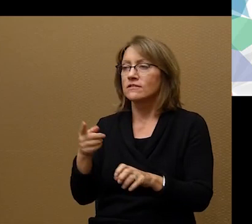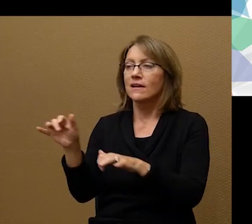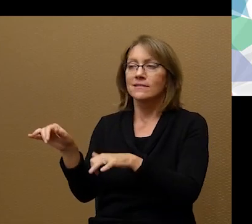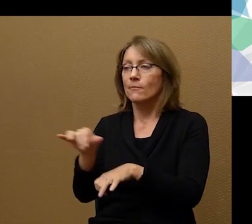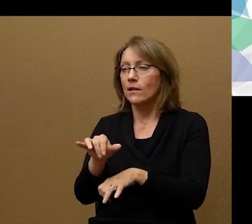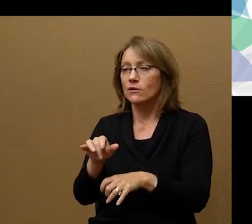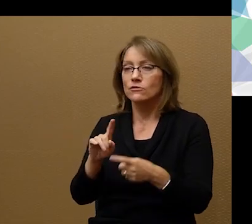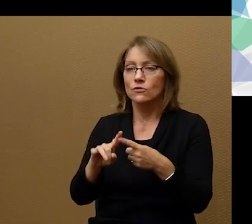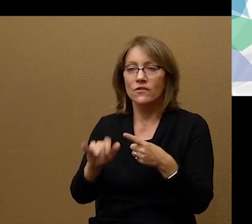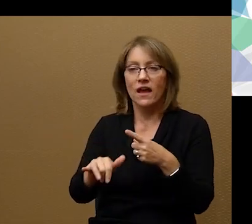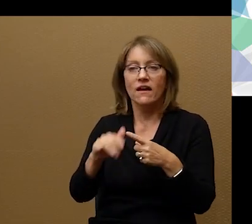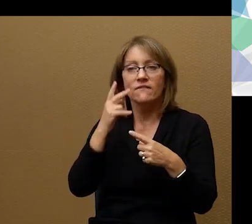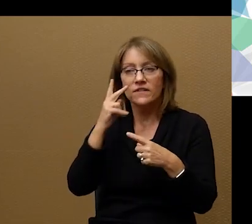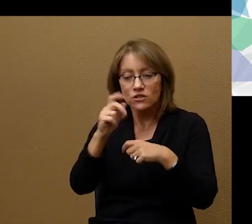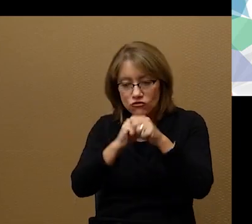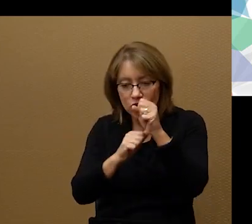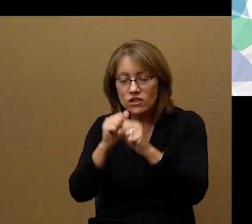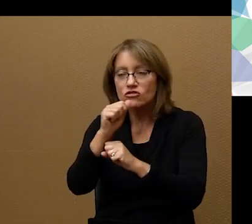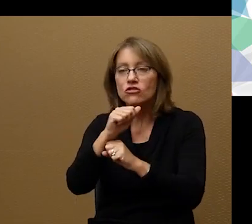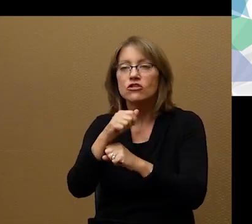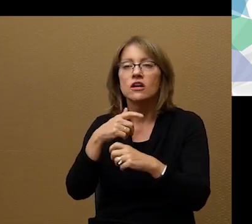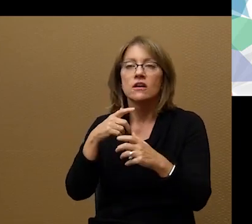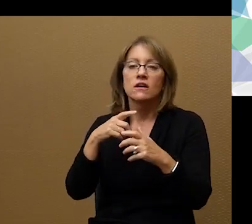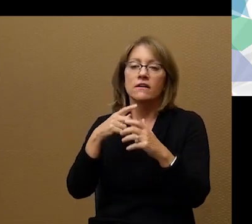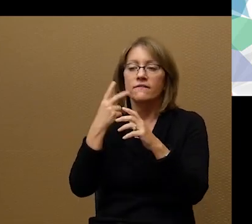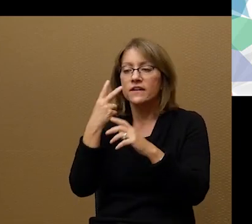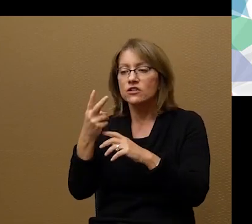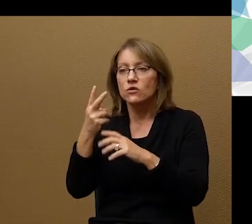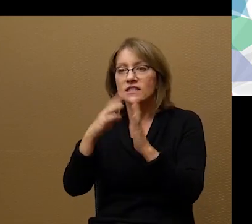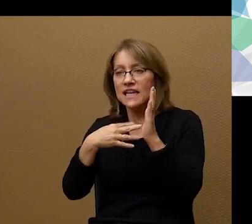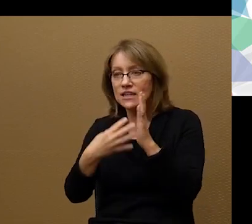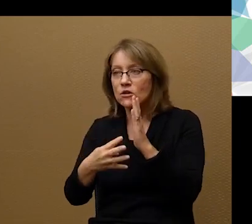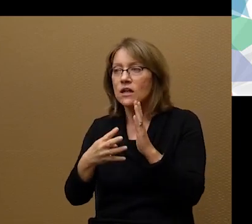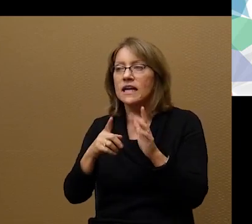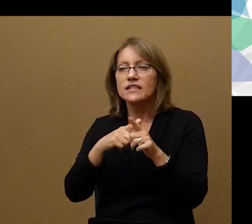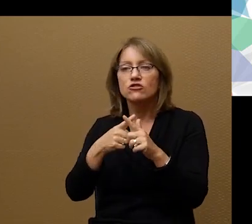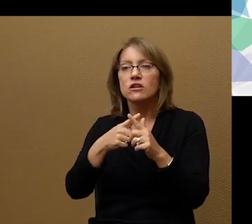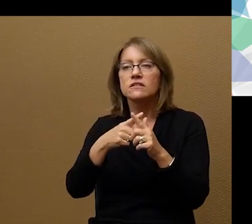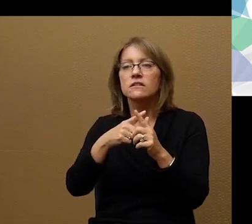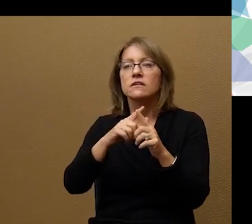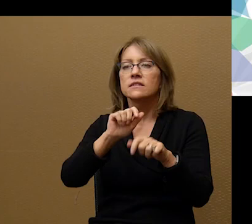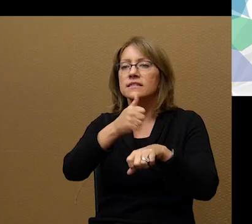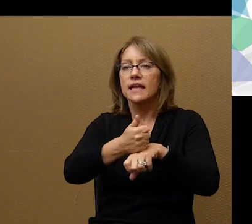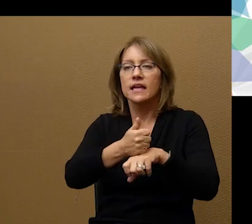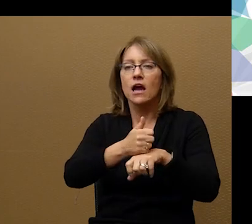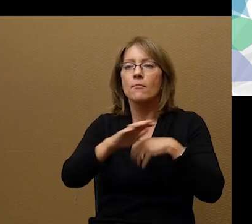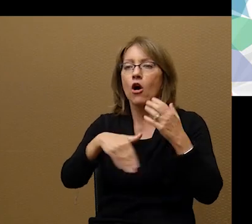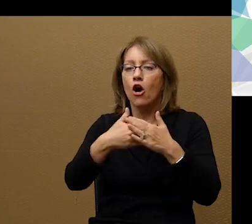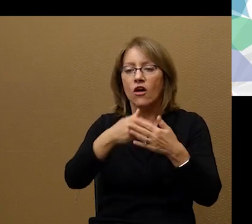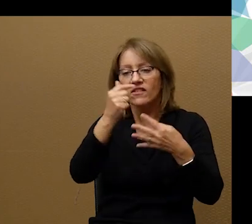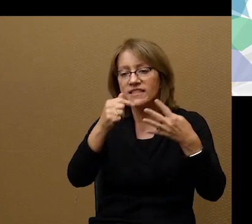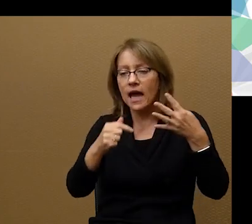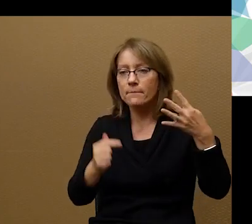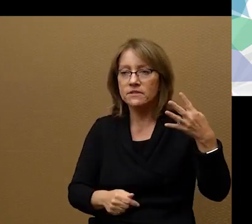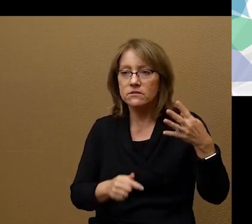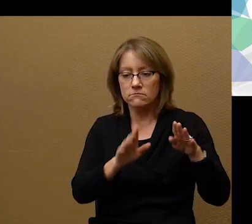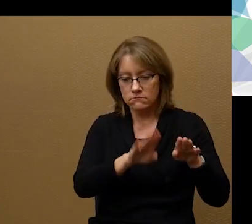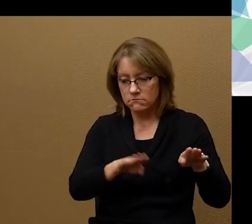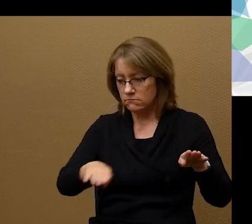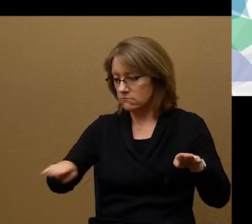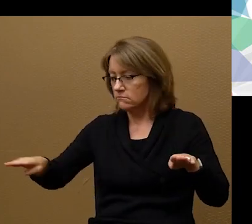to that visual structure, that visual schedule, just laying out all of the steps that are needed for something.